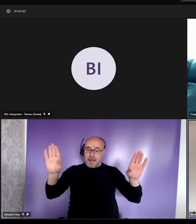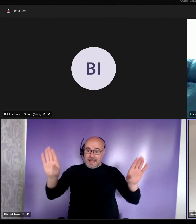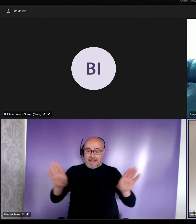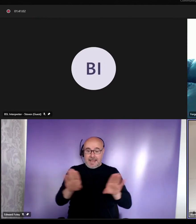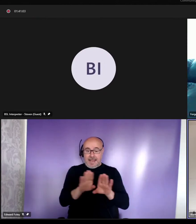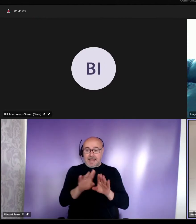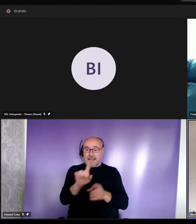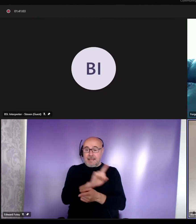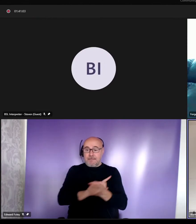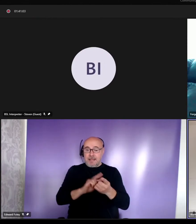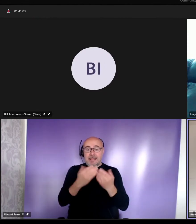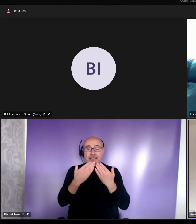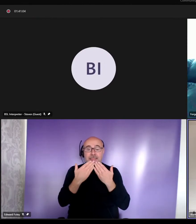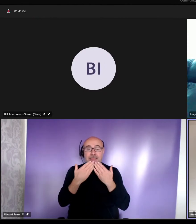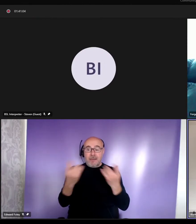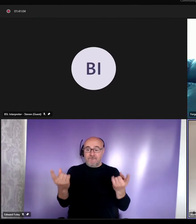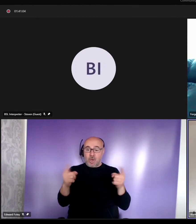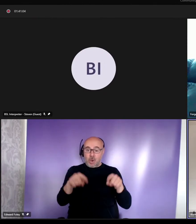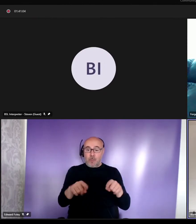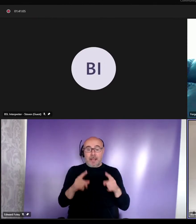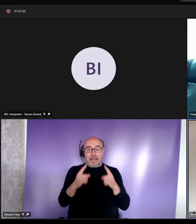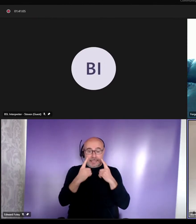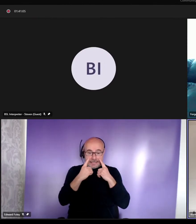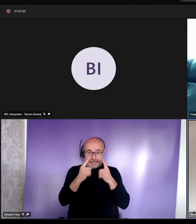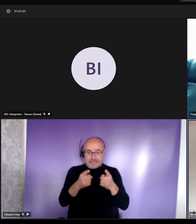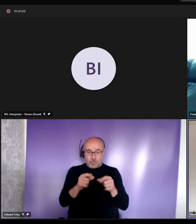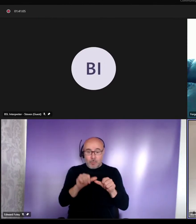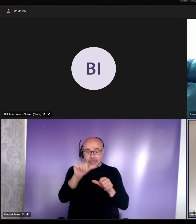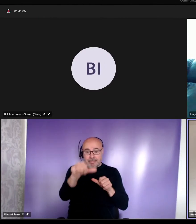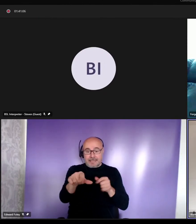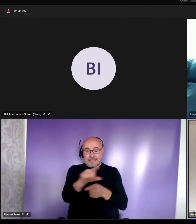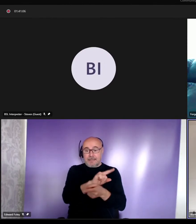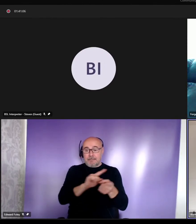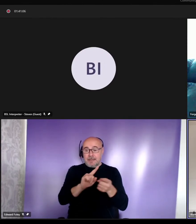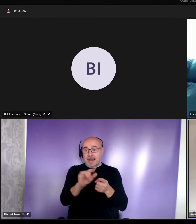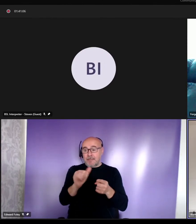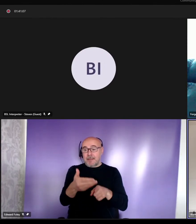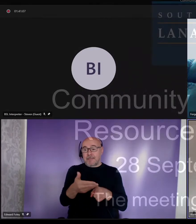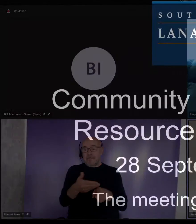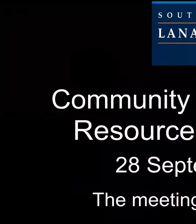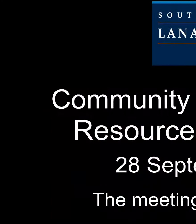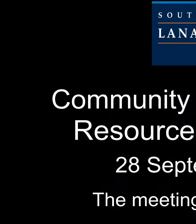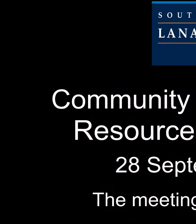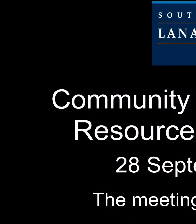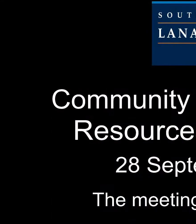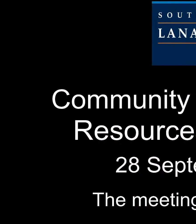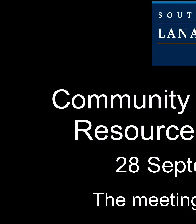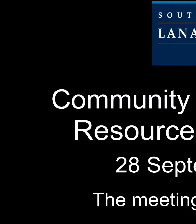attendance. I'll see you all shortly at the next one, if not before. Take care. Thanks.